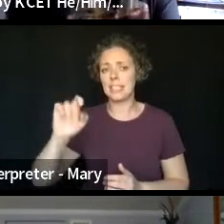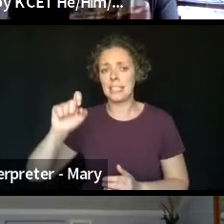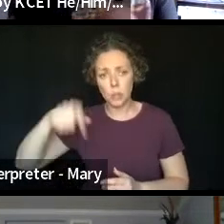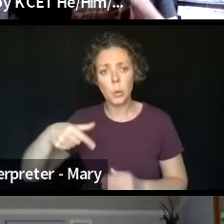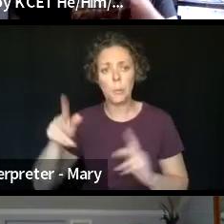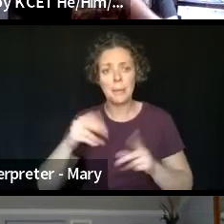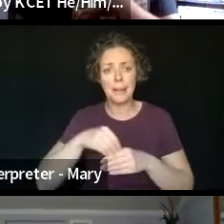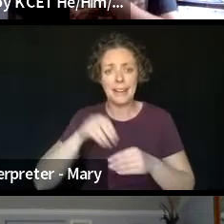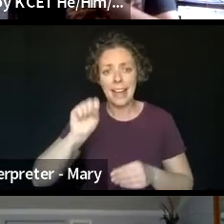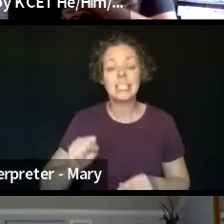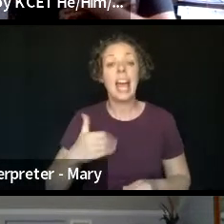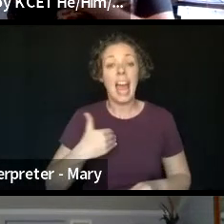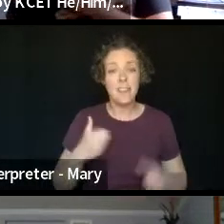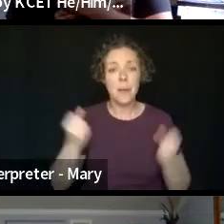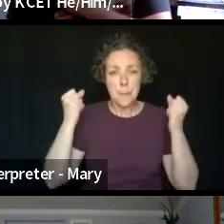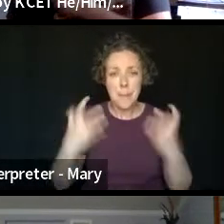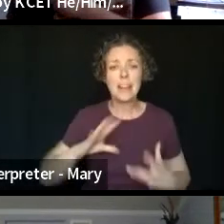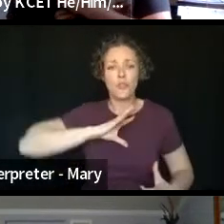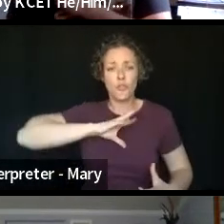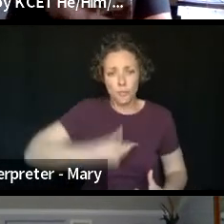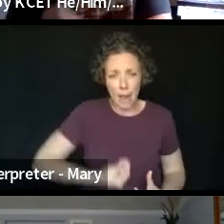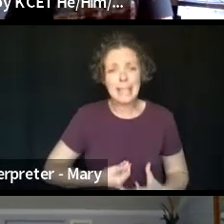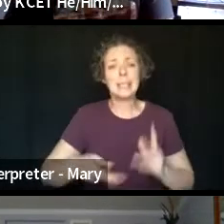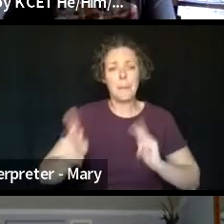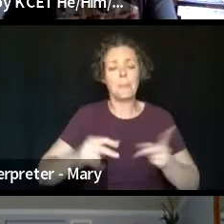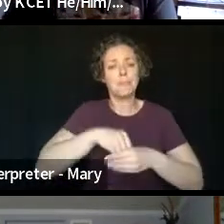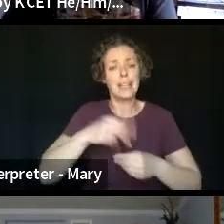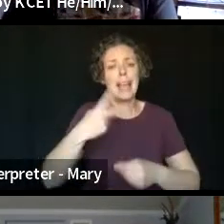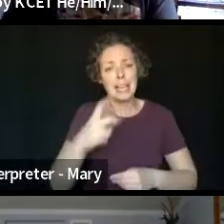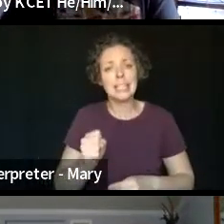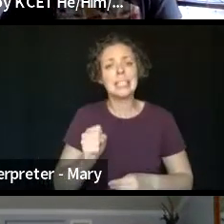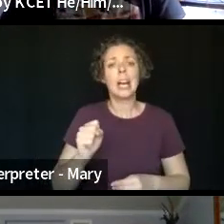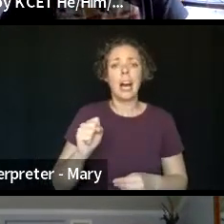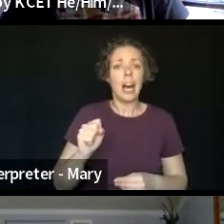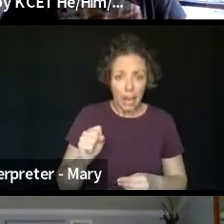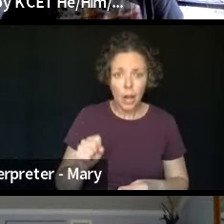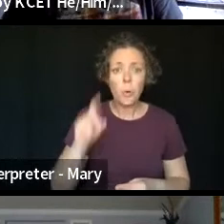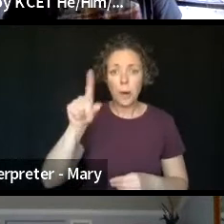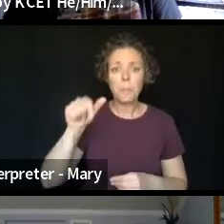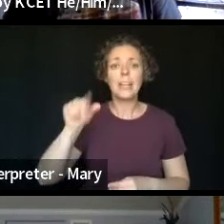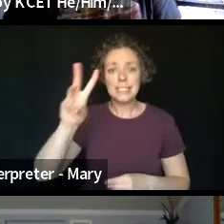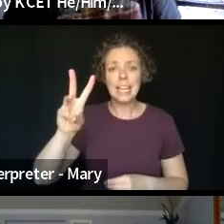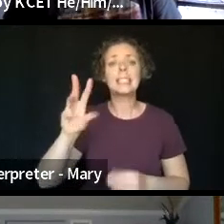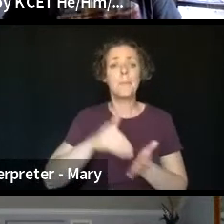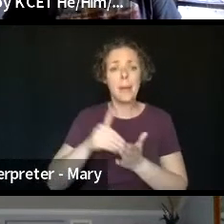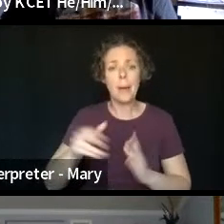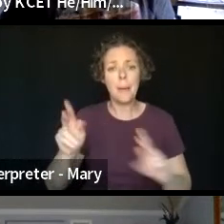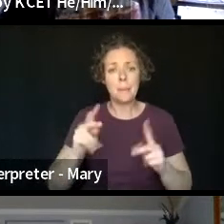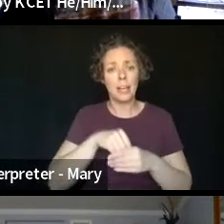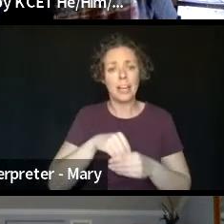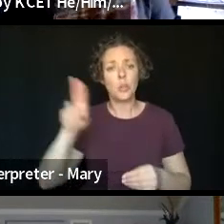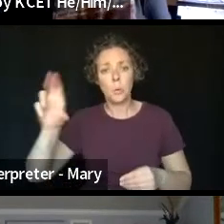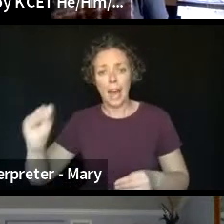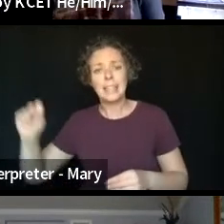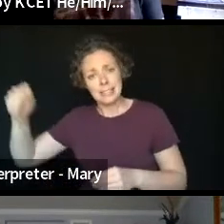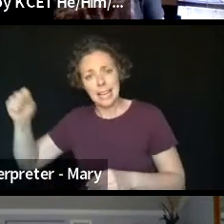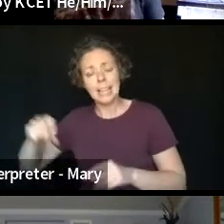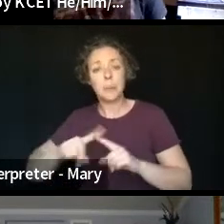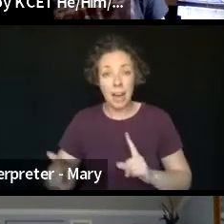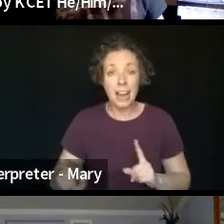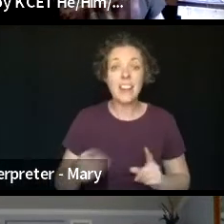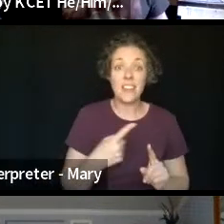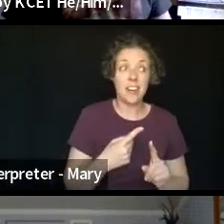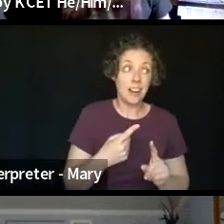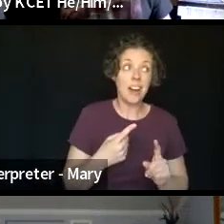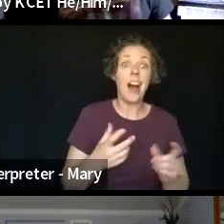14,500 trans people in Kansas alone, of 1.6 million people in the United States. That's